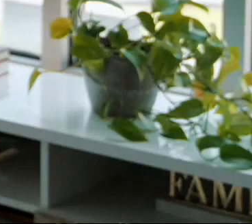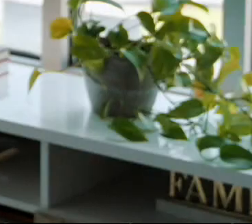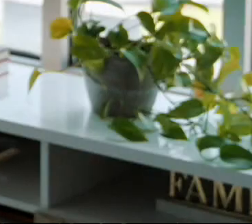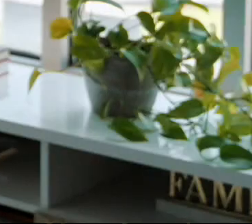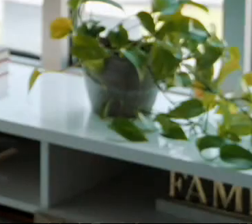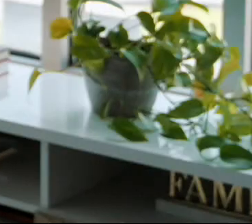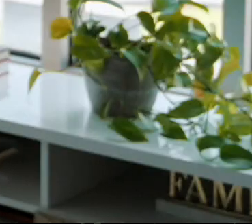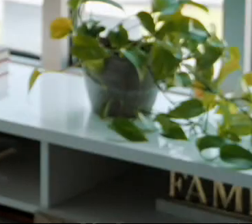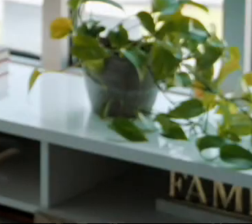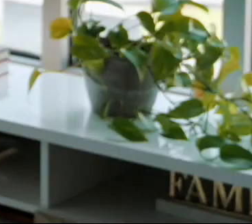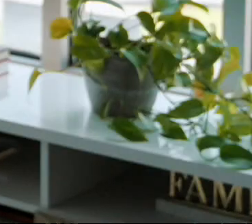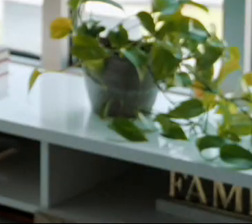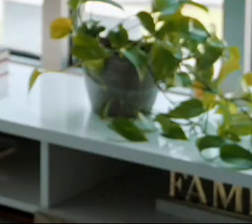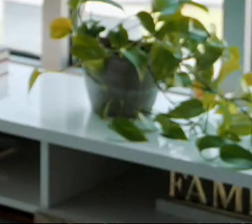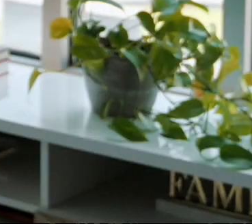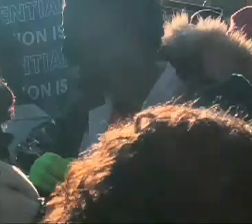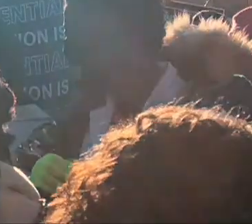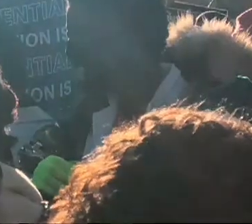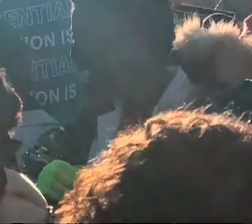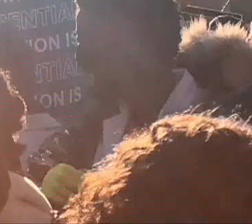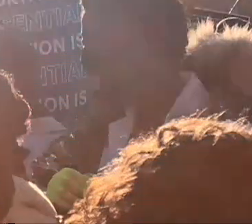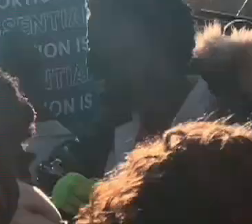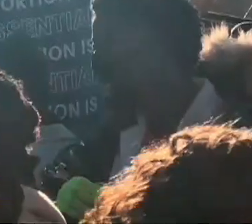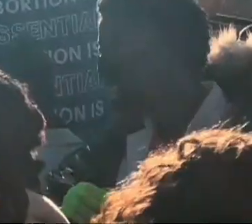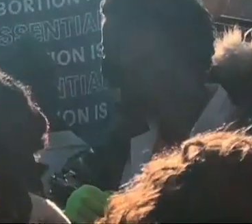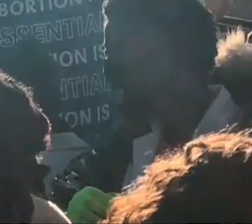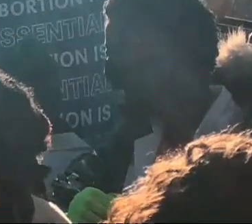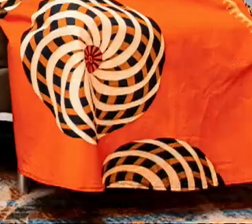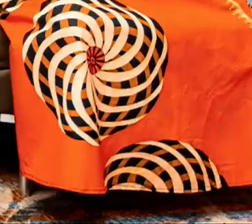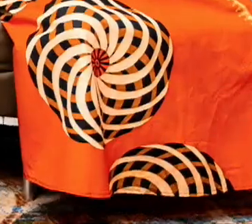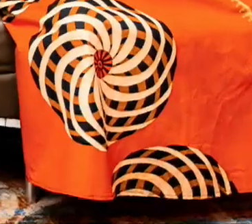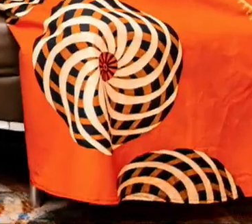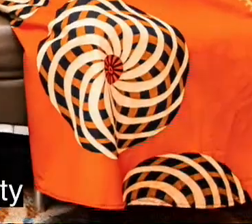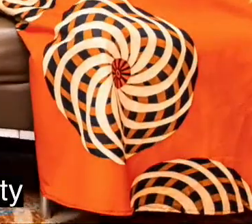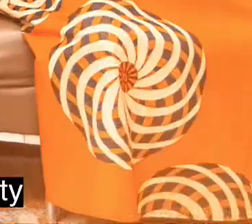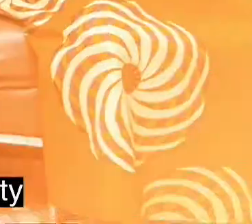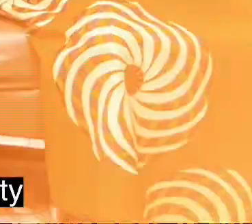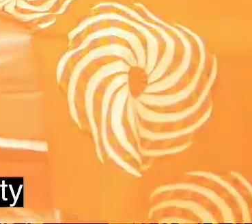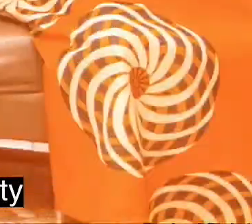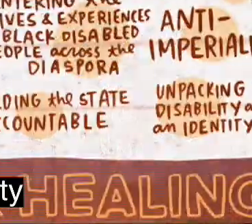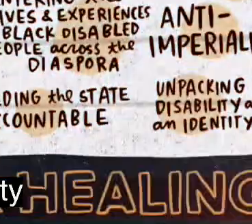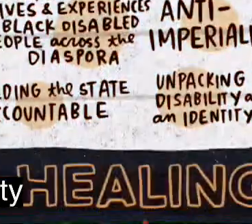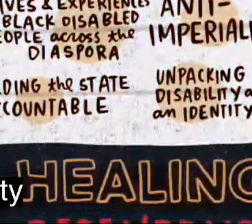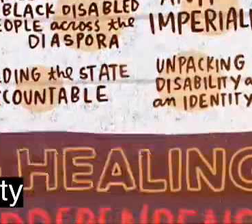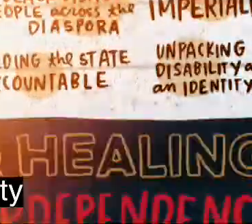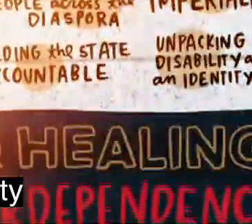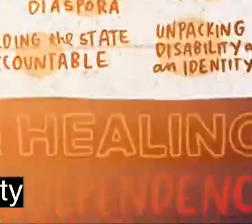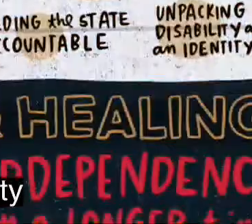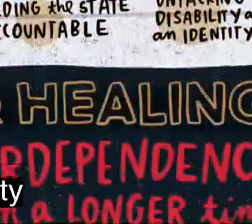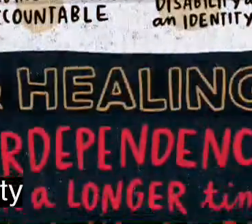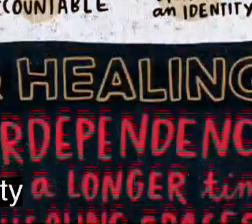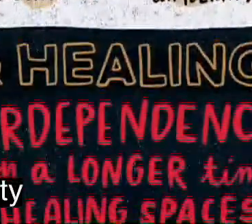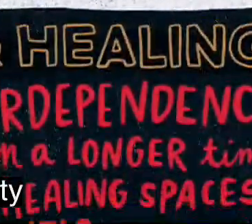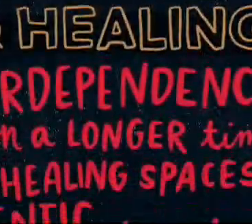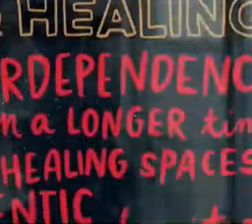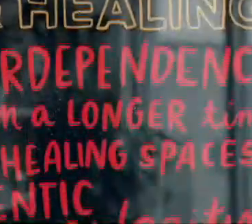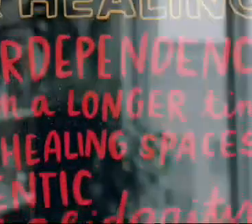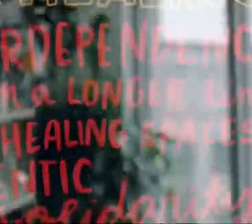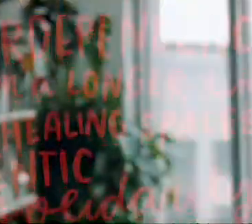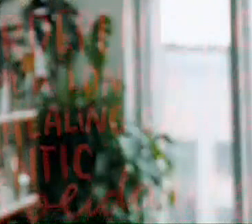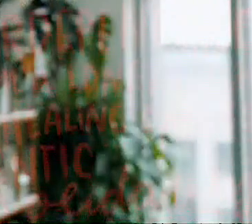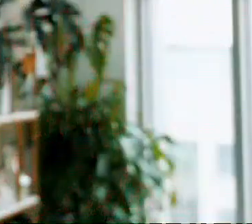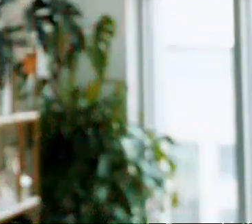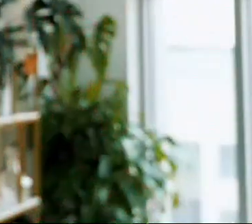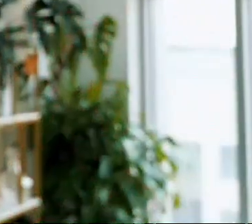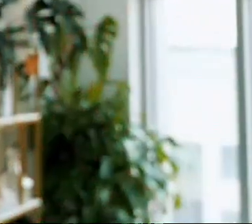our access to institutional power. Black Feminist Future is boldly challenging the systems that seek to deny us our humanity by working